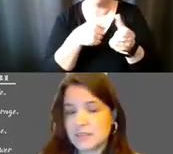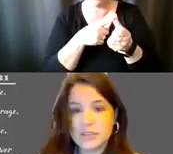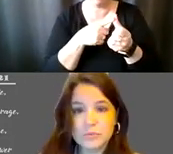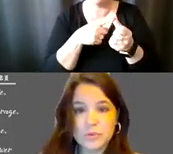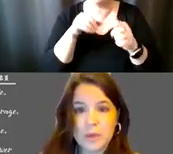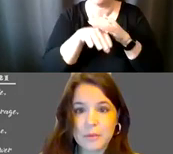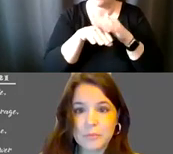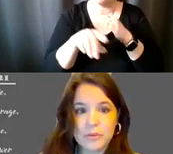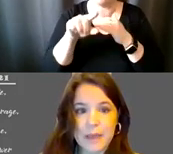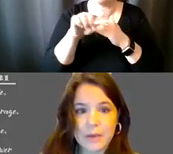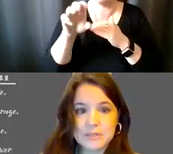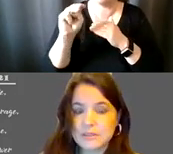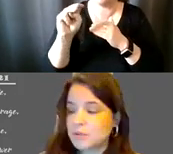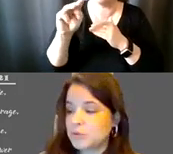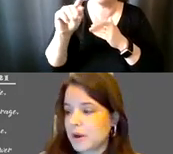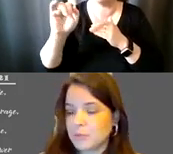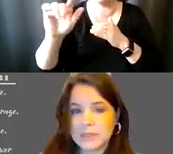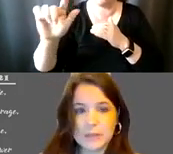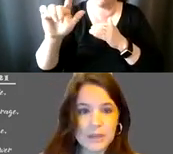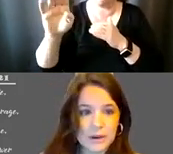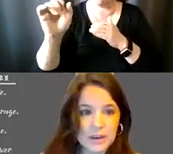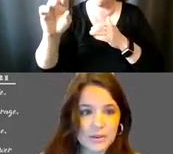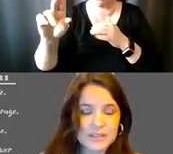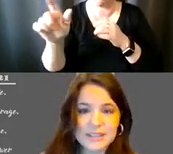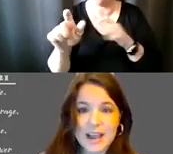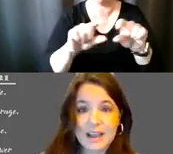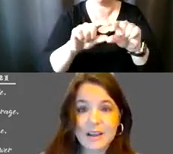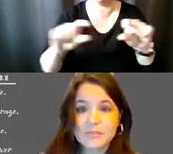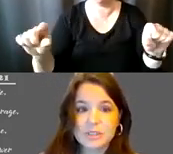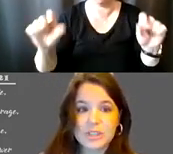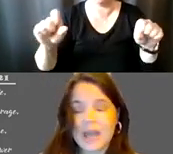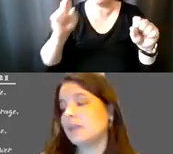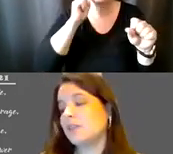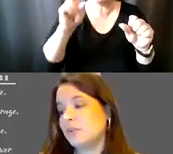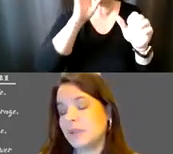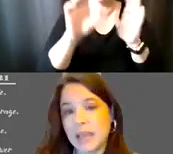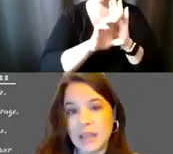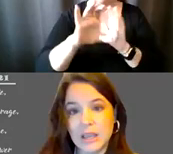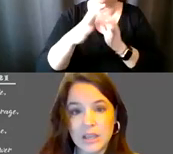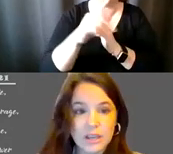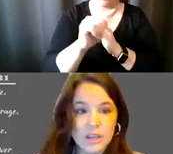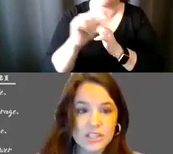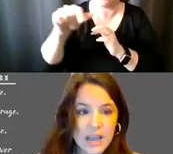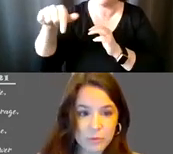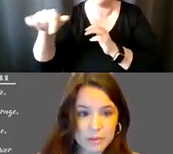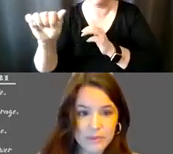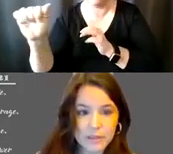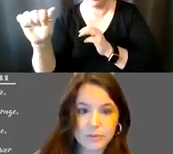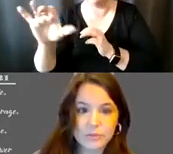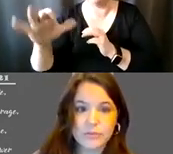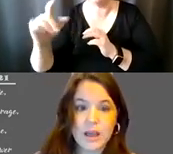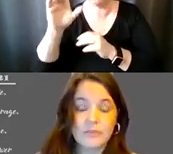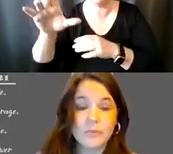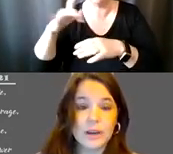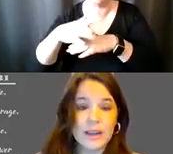access the Zoom toolbar, move your mouse and the toolbar will appear and you can see the icons for chat and Q&A. Chat will be